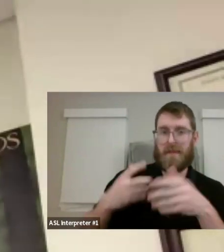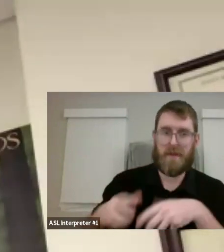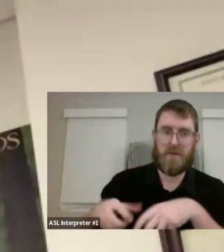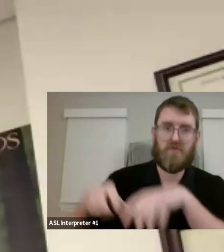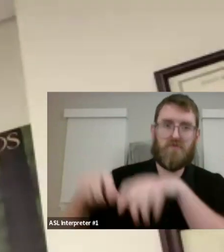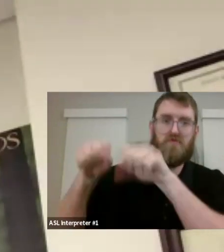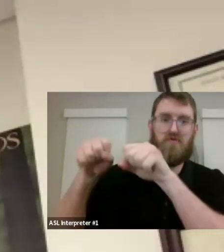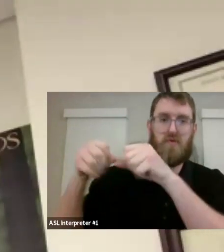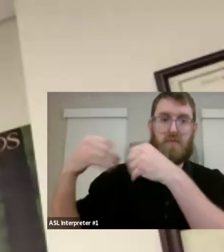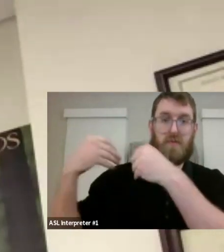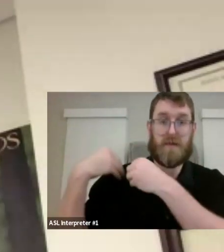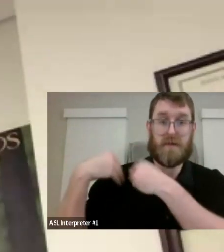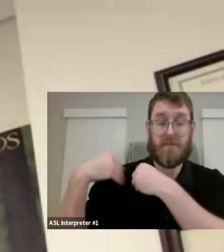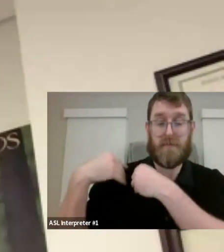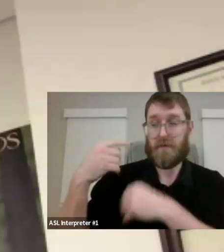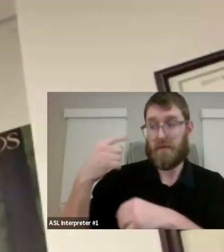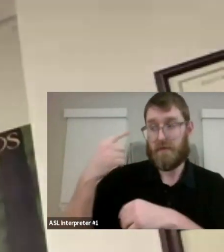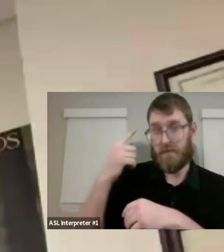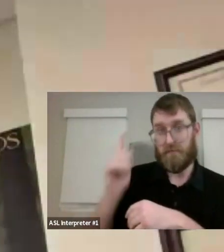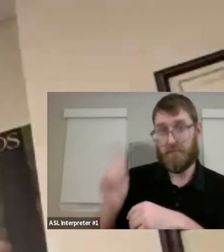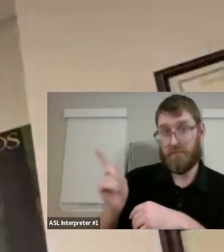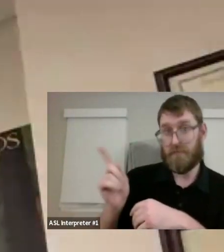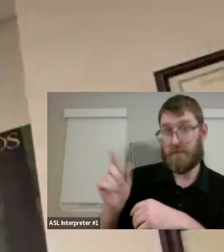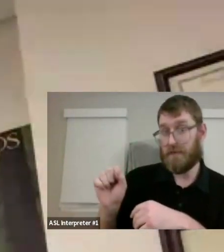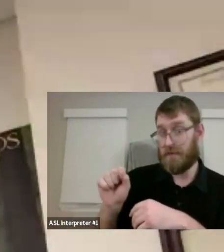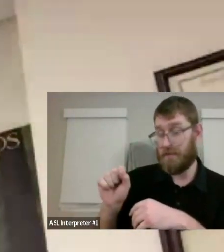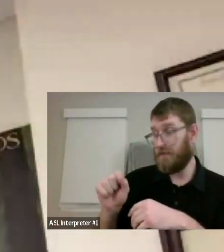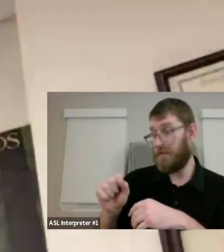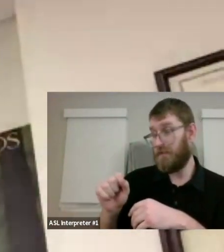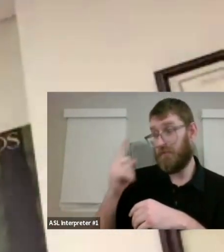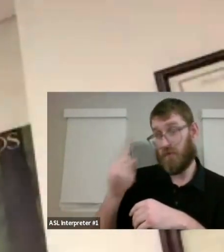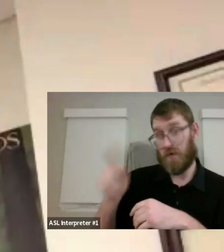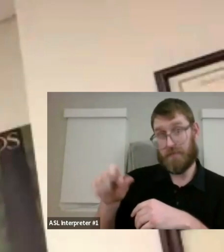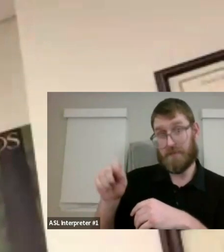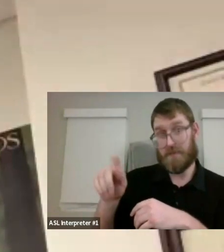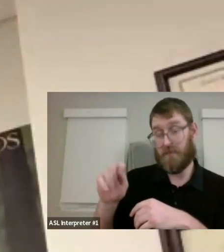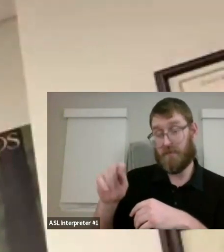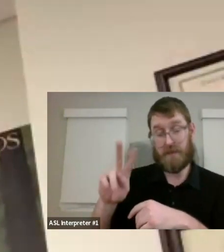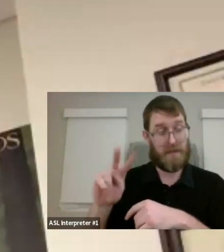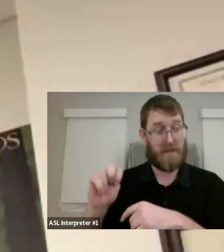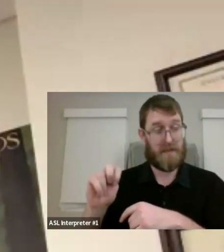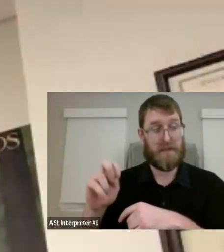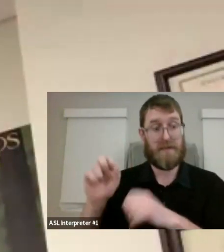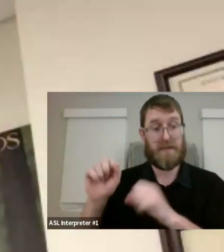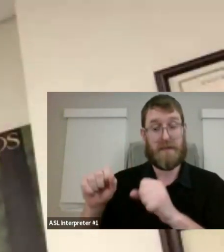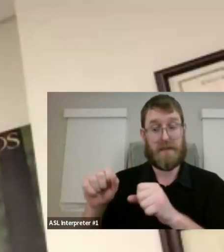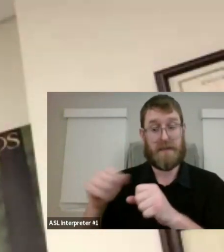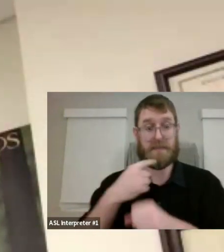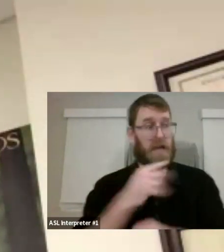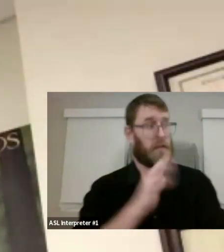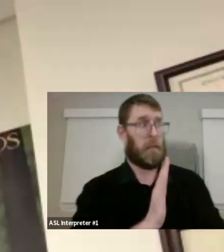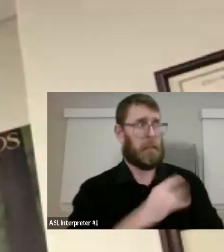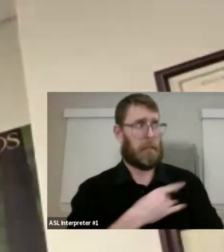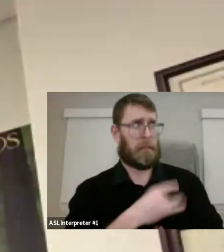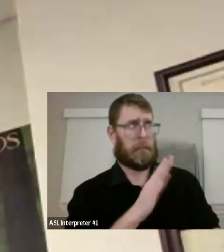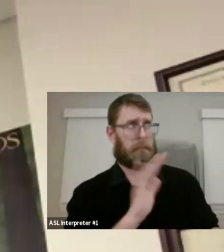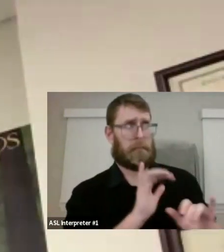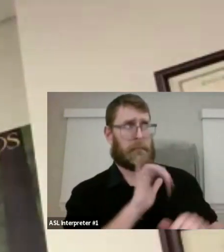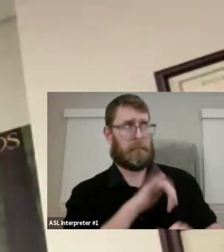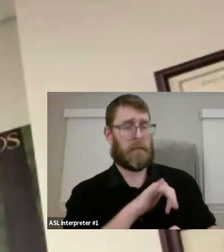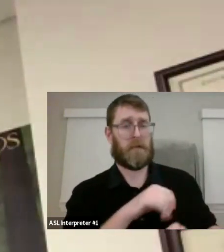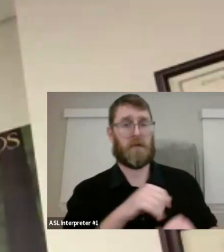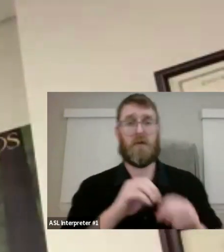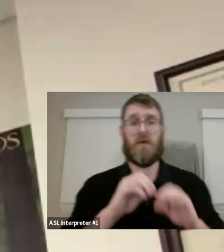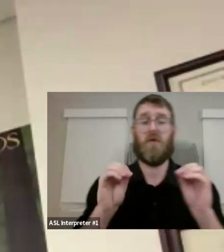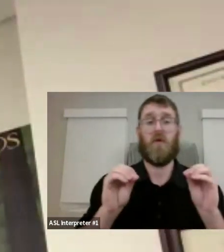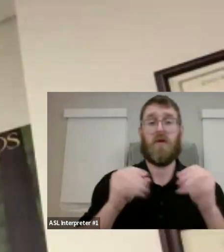Okay, but that's not legally binding. Stephen can say, nope, I'm good, and not do it. So you can't